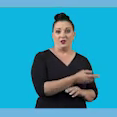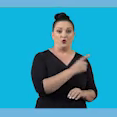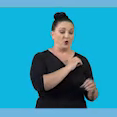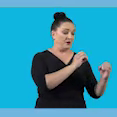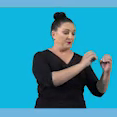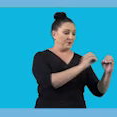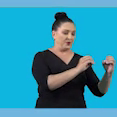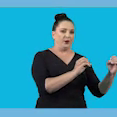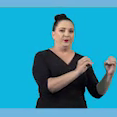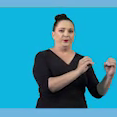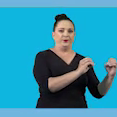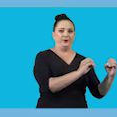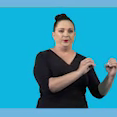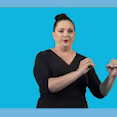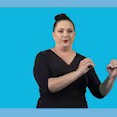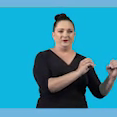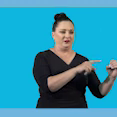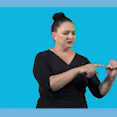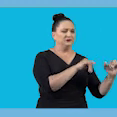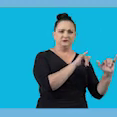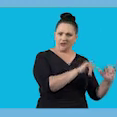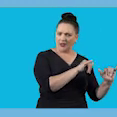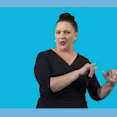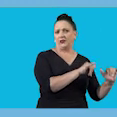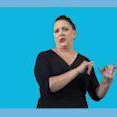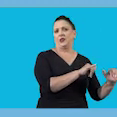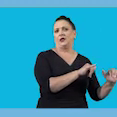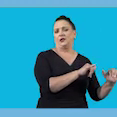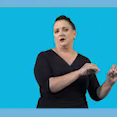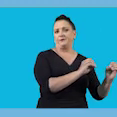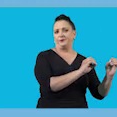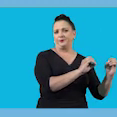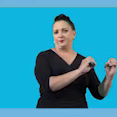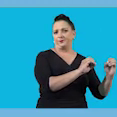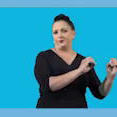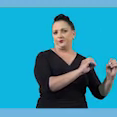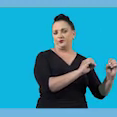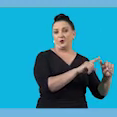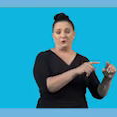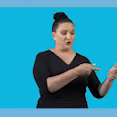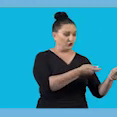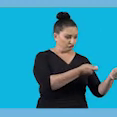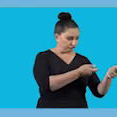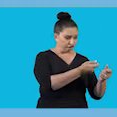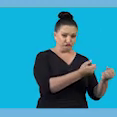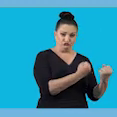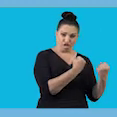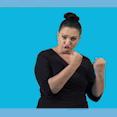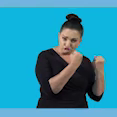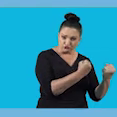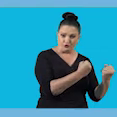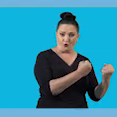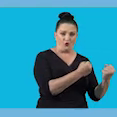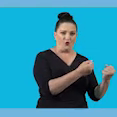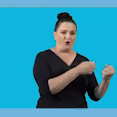the particles only vibrate about a fixed position, as we have seen that. Because of the strong attractive forces